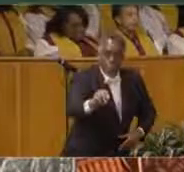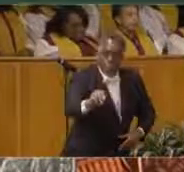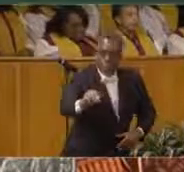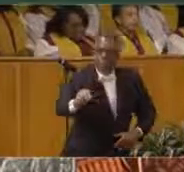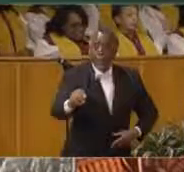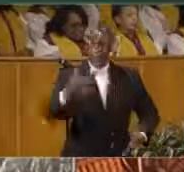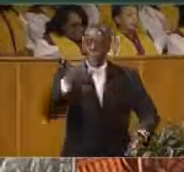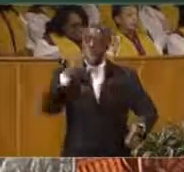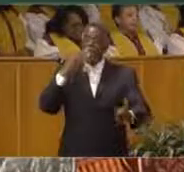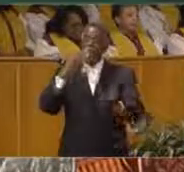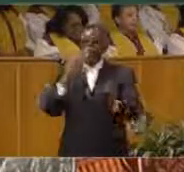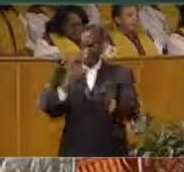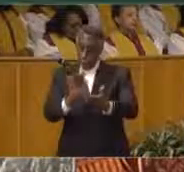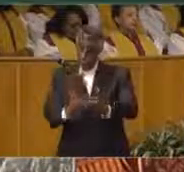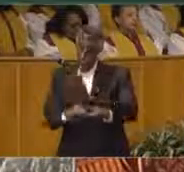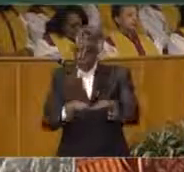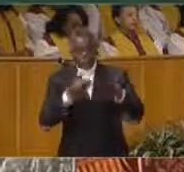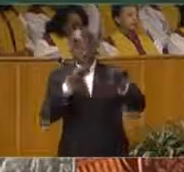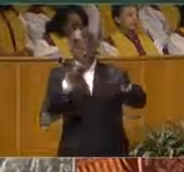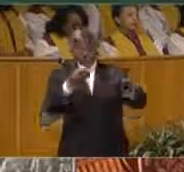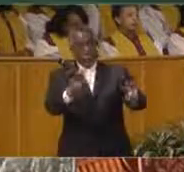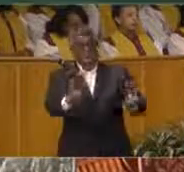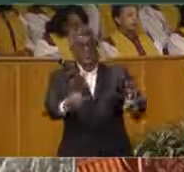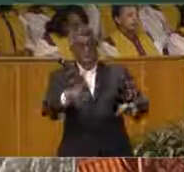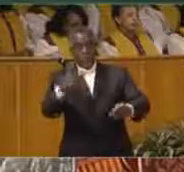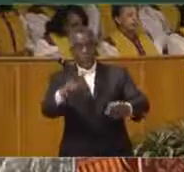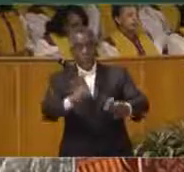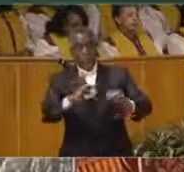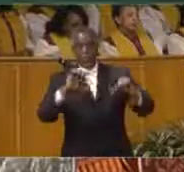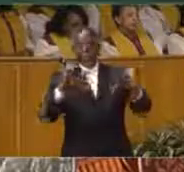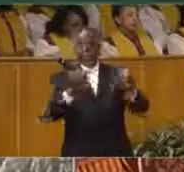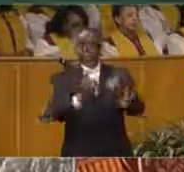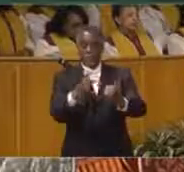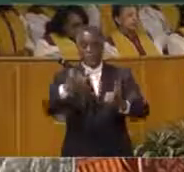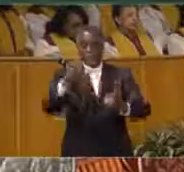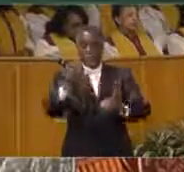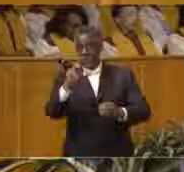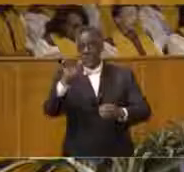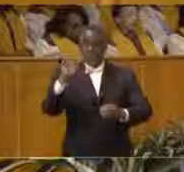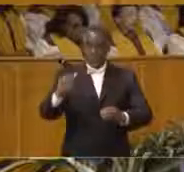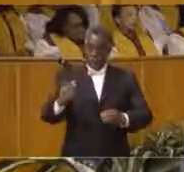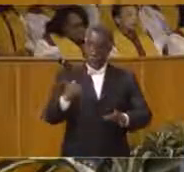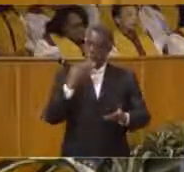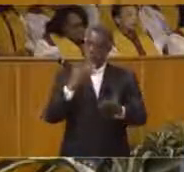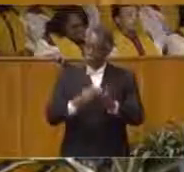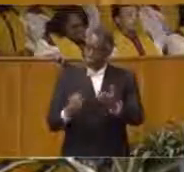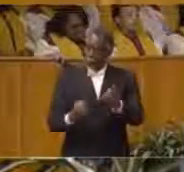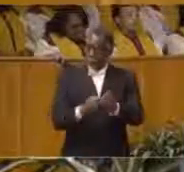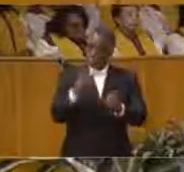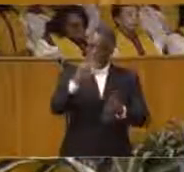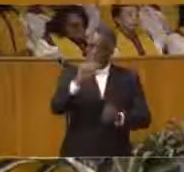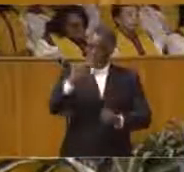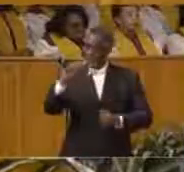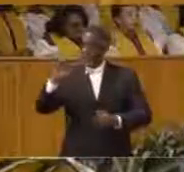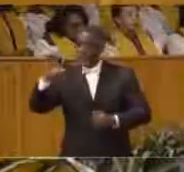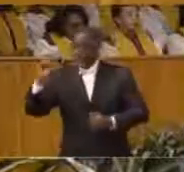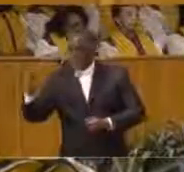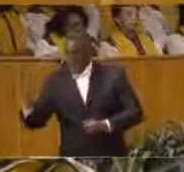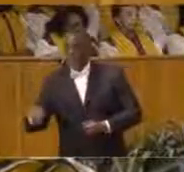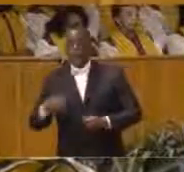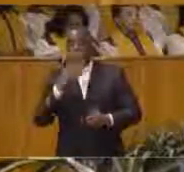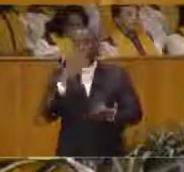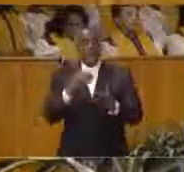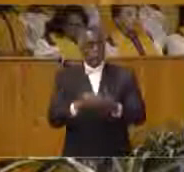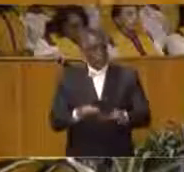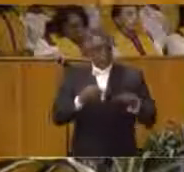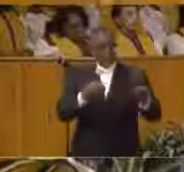It is good to give to charitable organizations. It's good to support the NAACP. It's good to sow to the Goodwill.